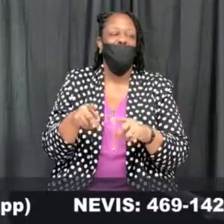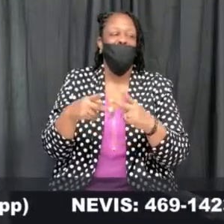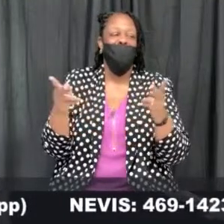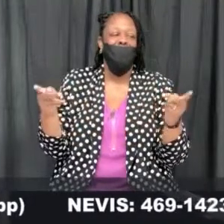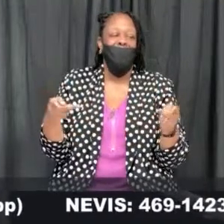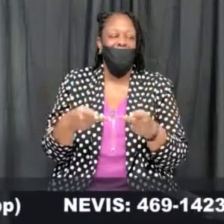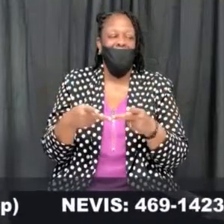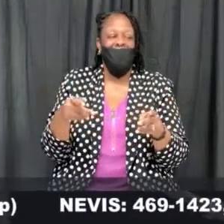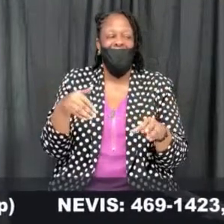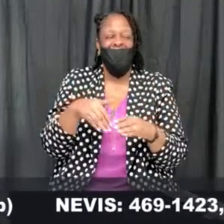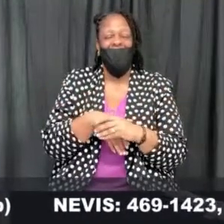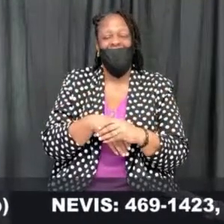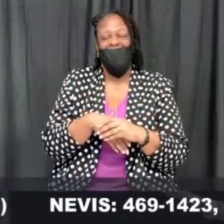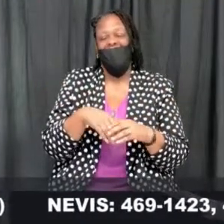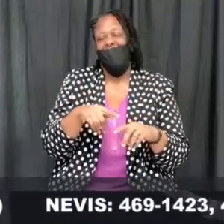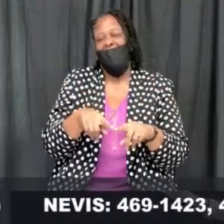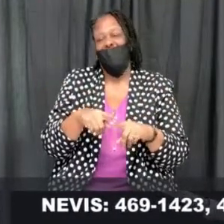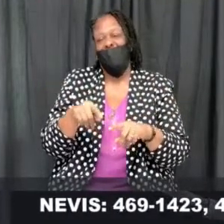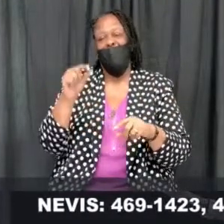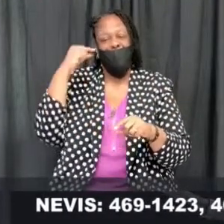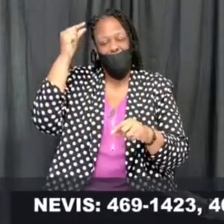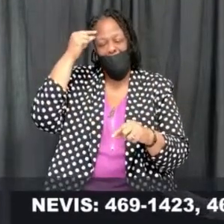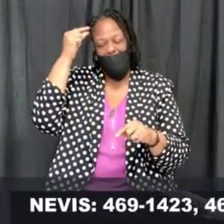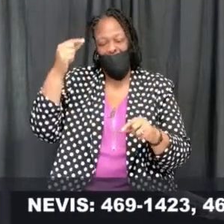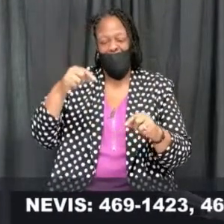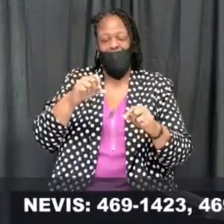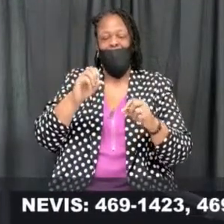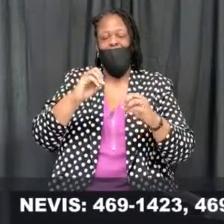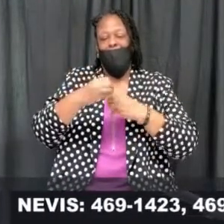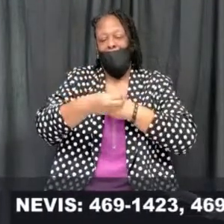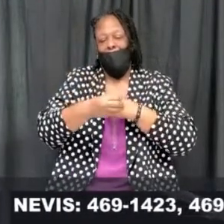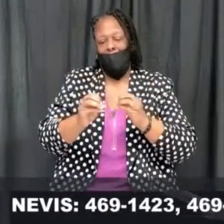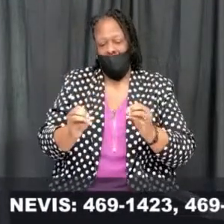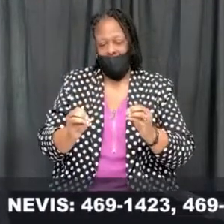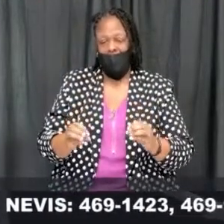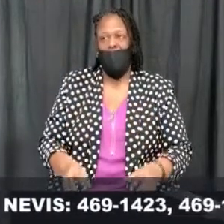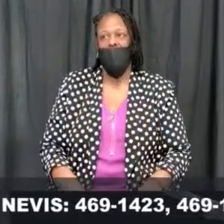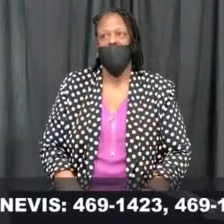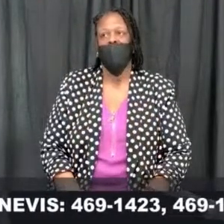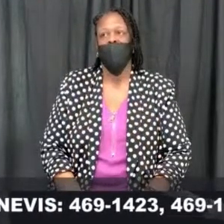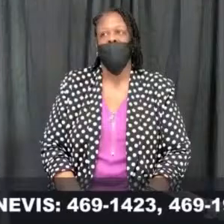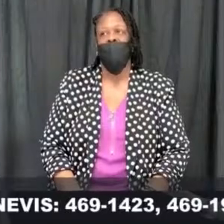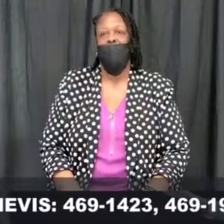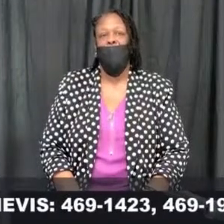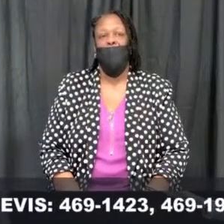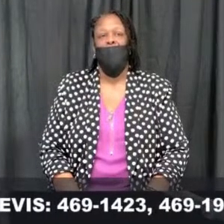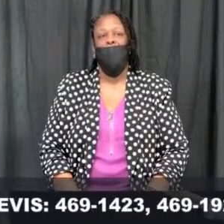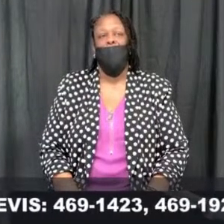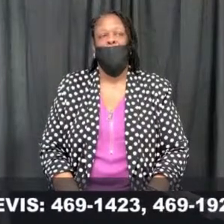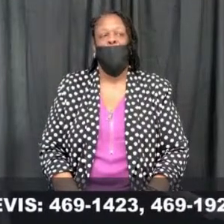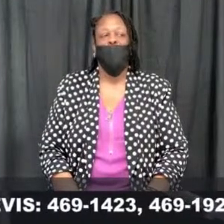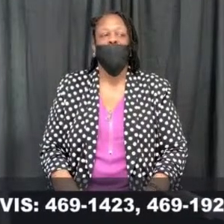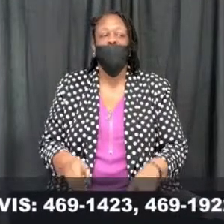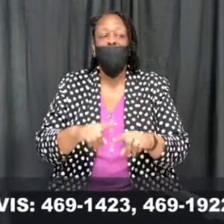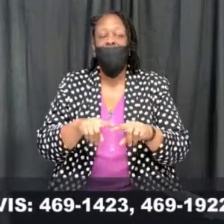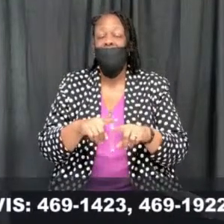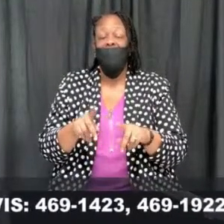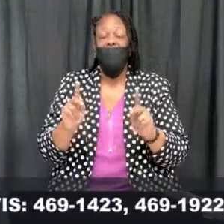Authority, and finally, a Senior Representative of the Nevis Ear and Seaports